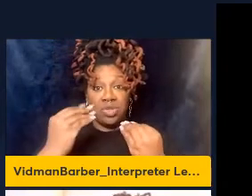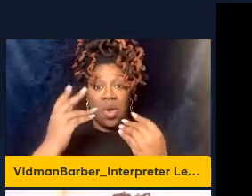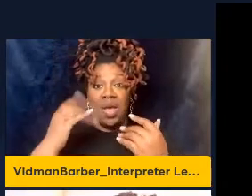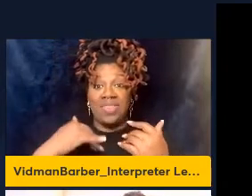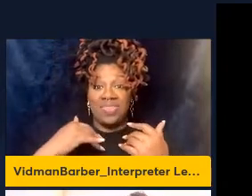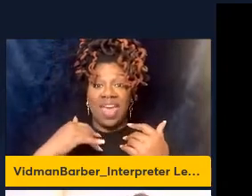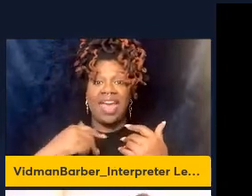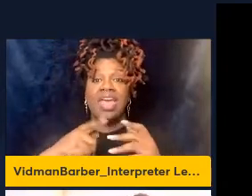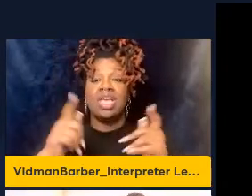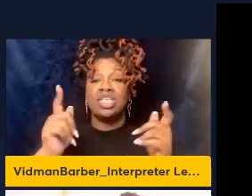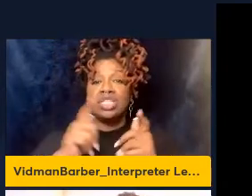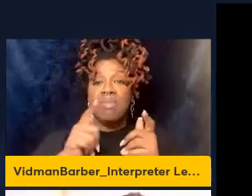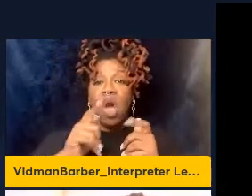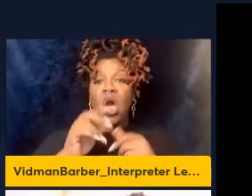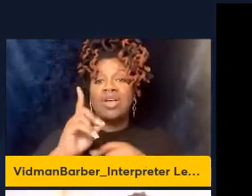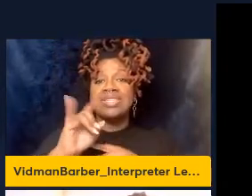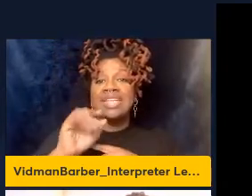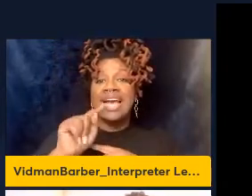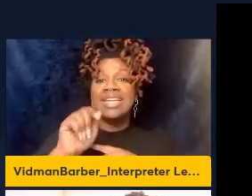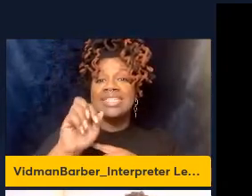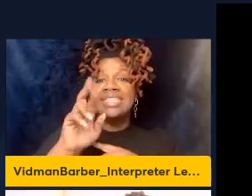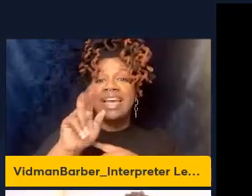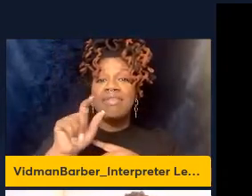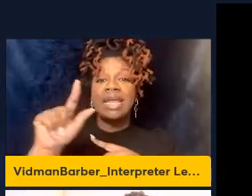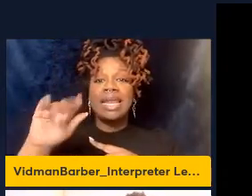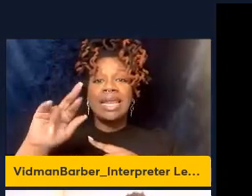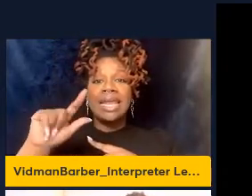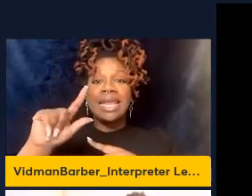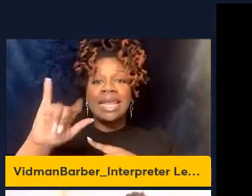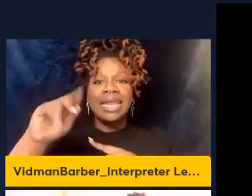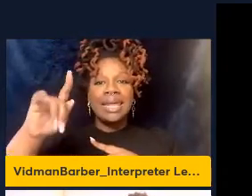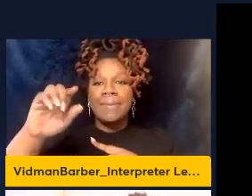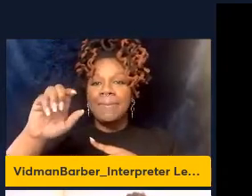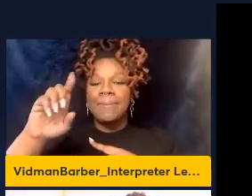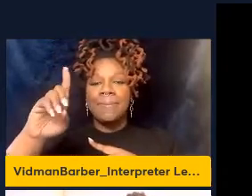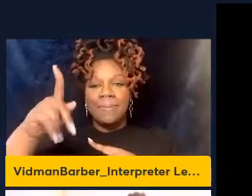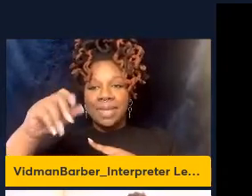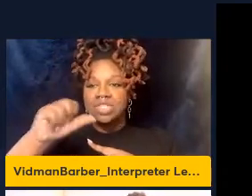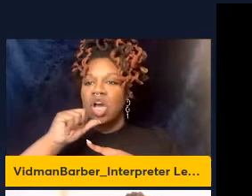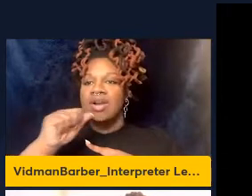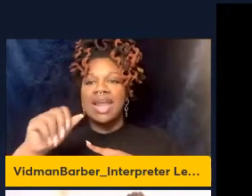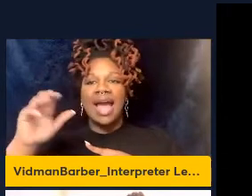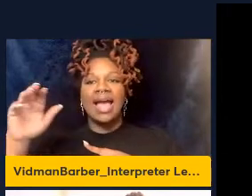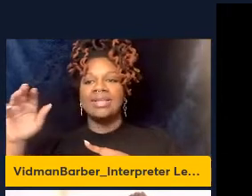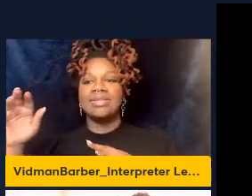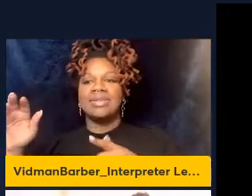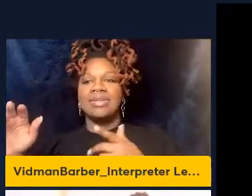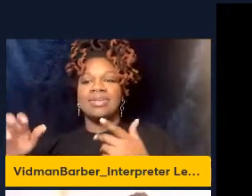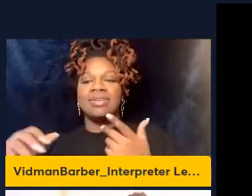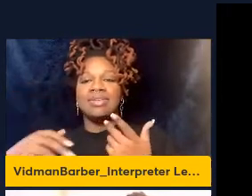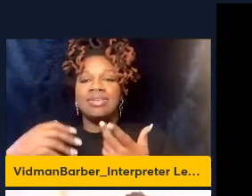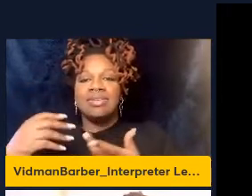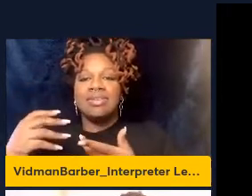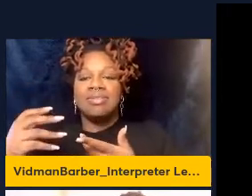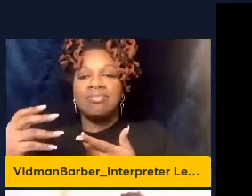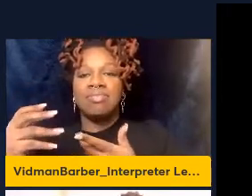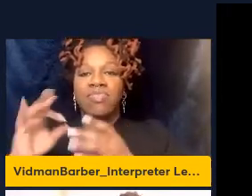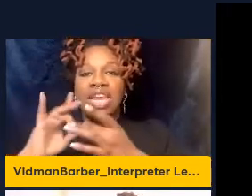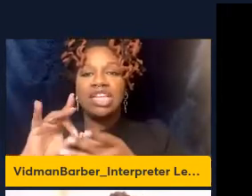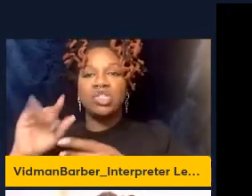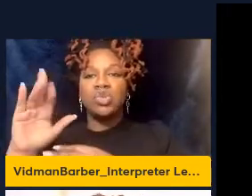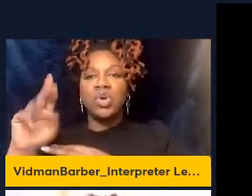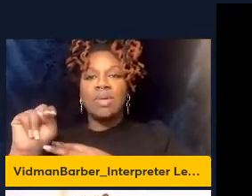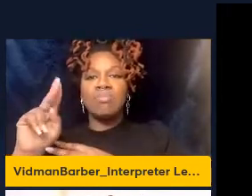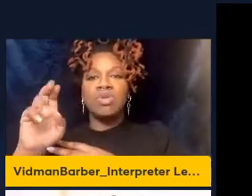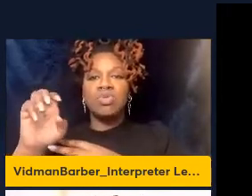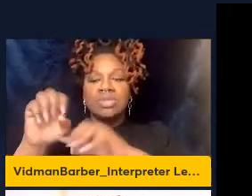lipids are not immunogenic. They don't drive an immune response. And that hurt, that stung to have my ideas just kind of like pushed to the side. But as I mentioned, no